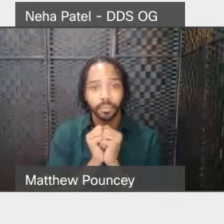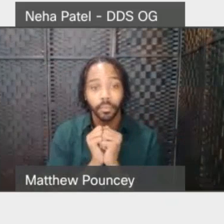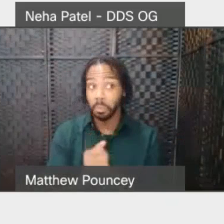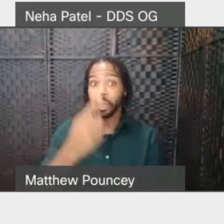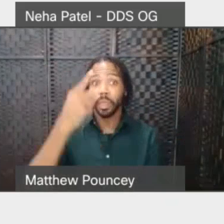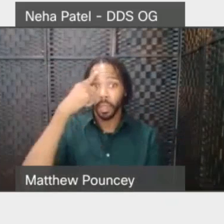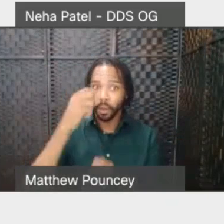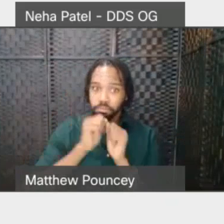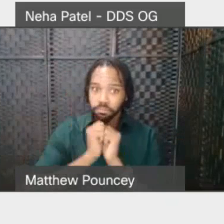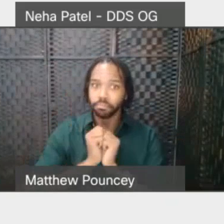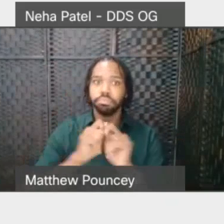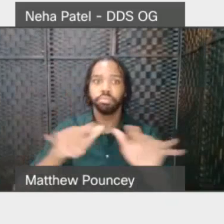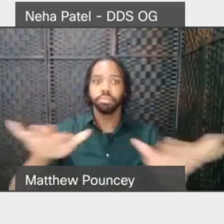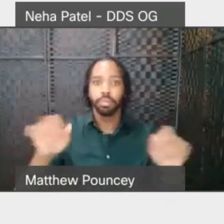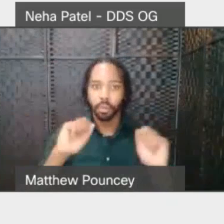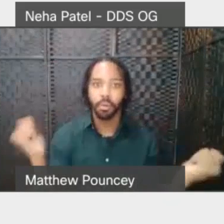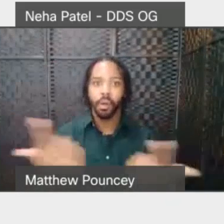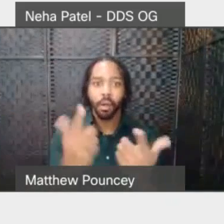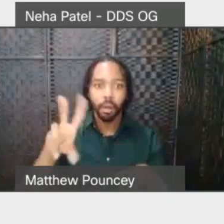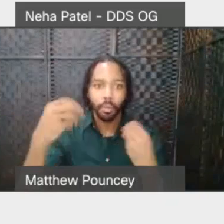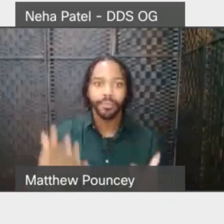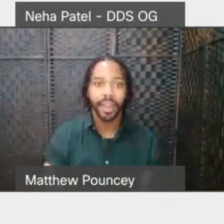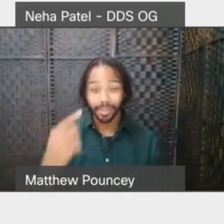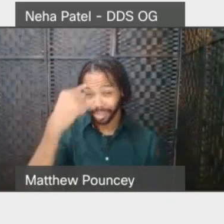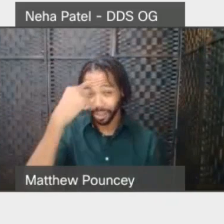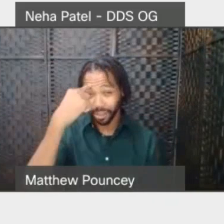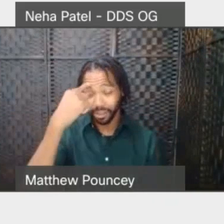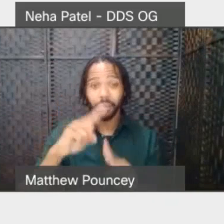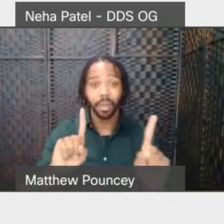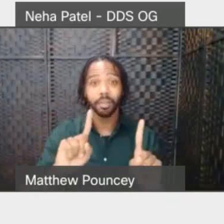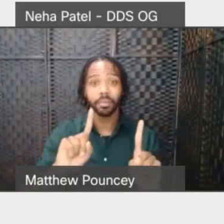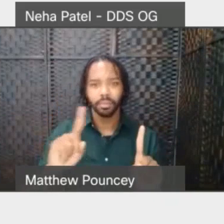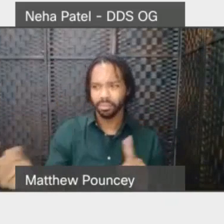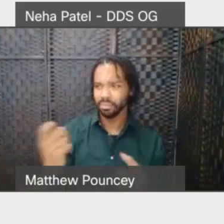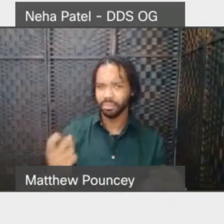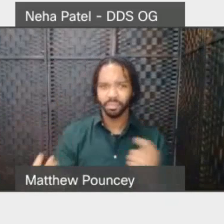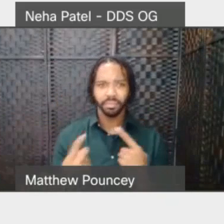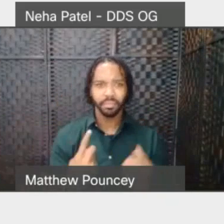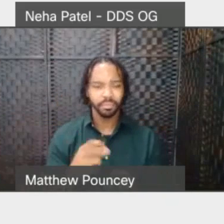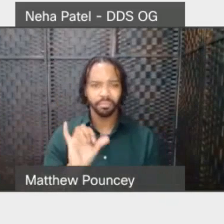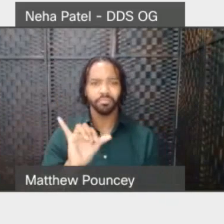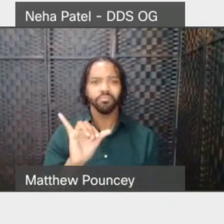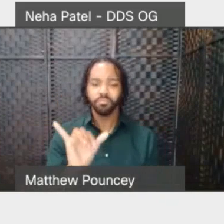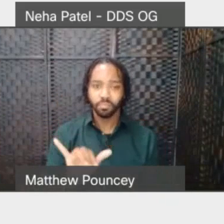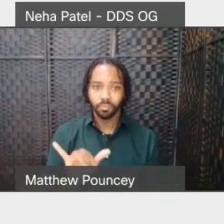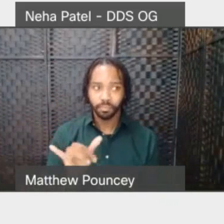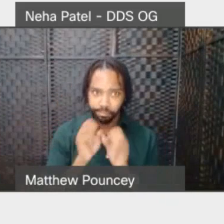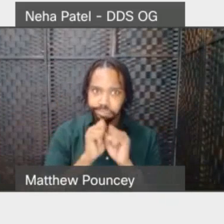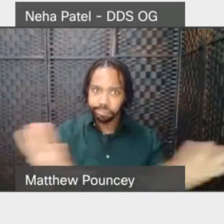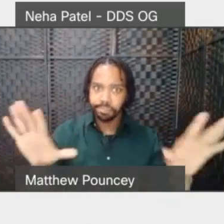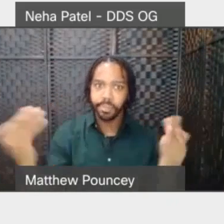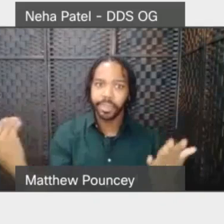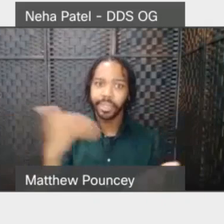all providers. And when there was some question about that, we then sent it out again last